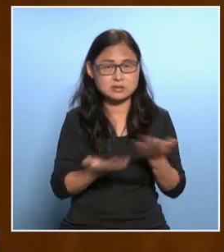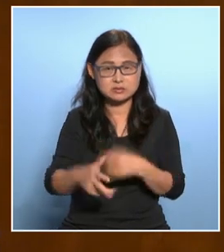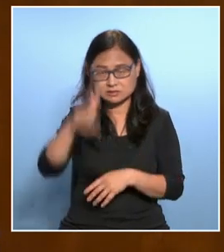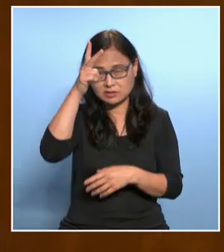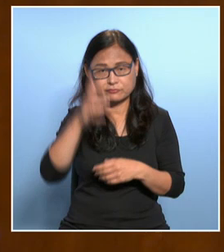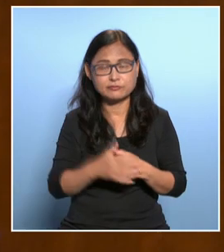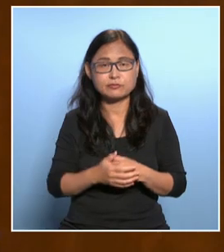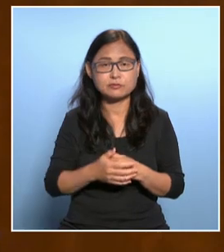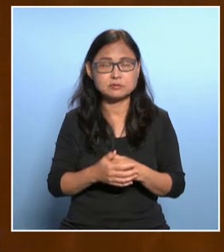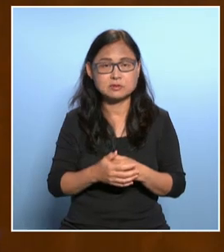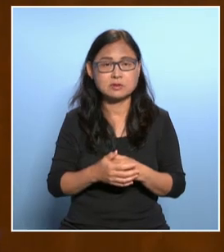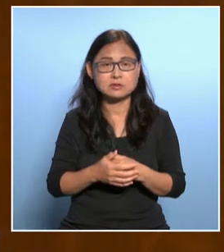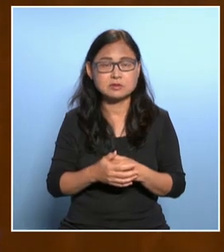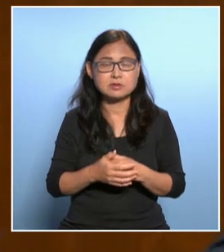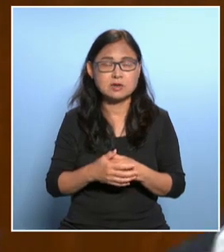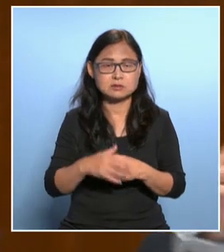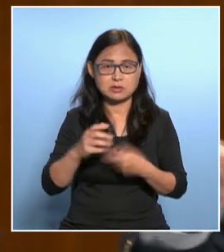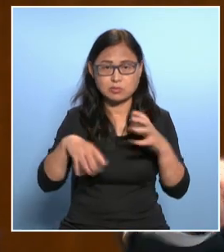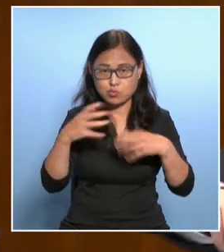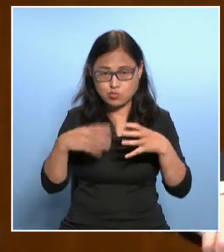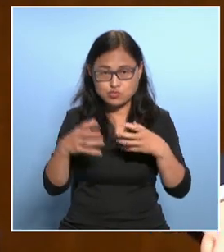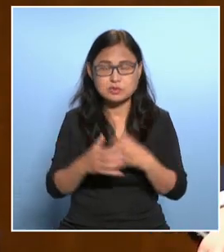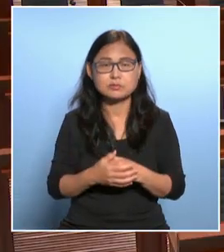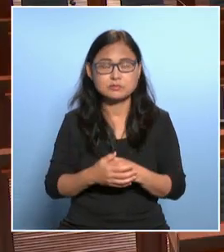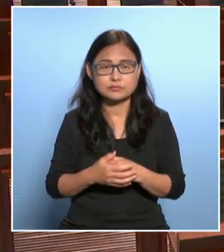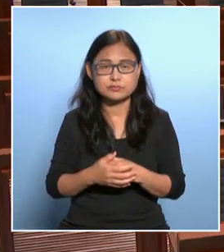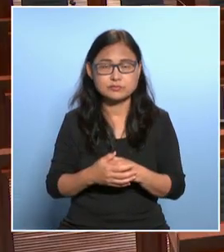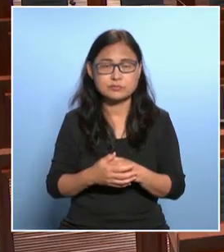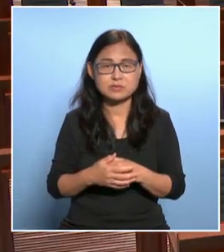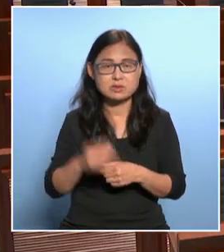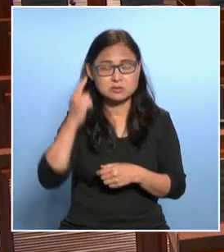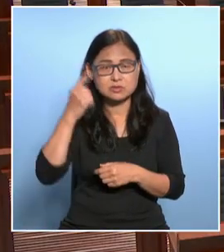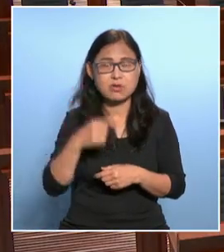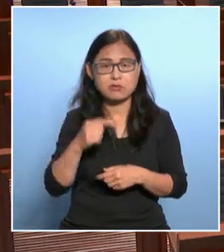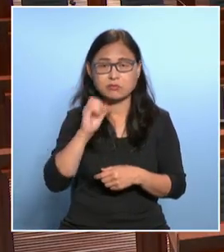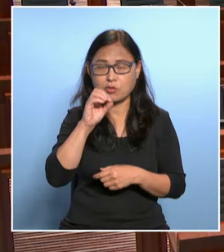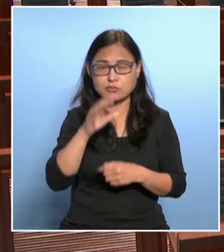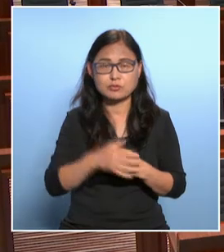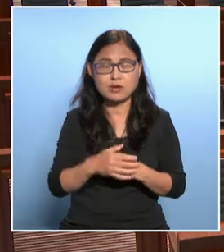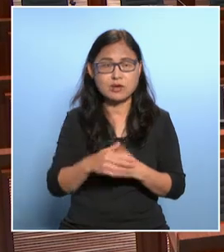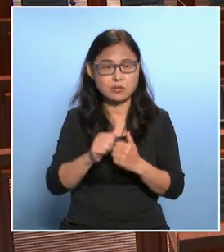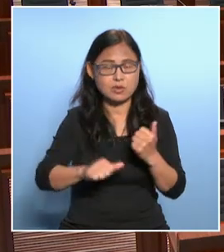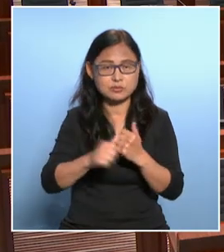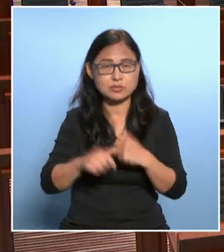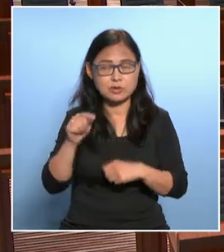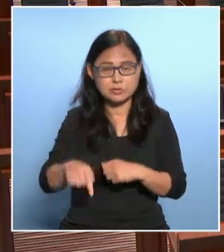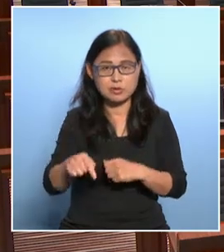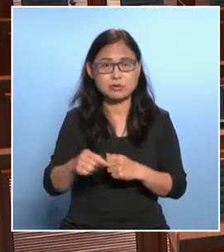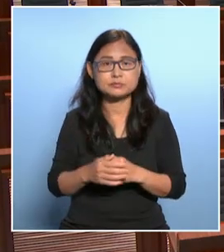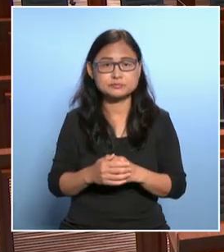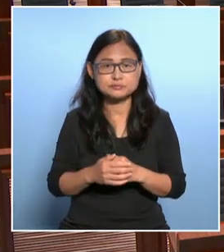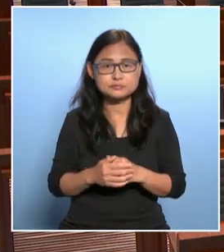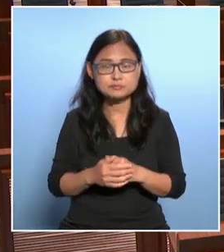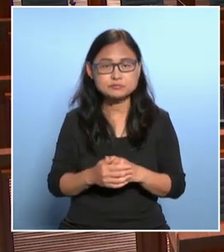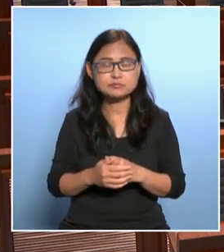Please invite the representatives from the administration to join us. Members who wish to speak, please press